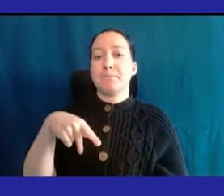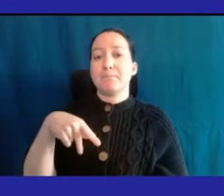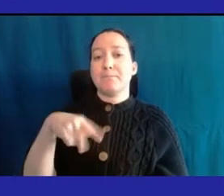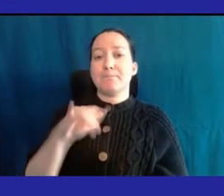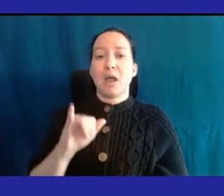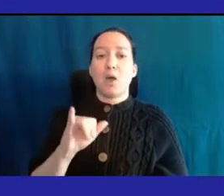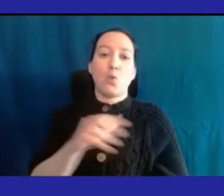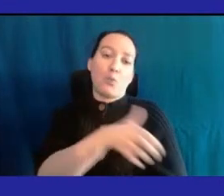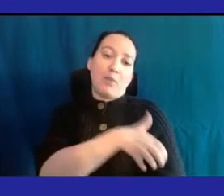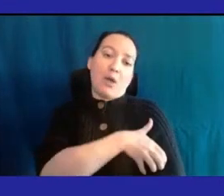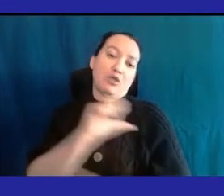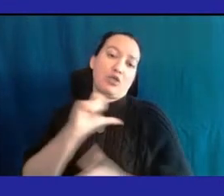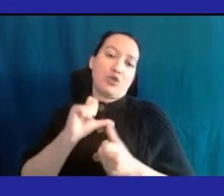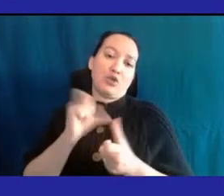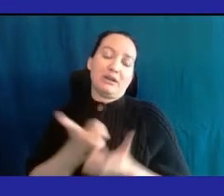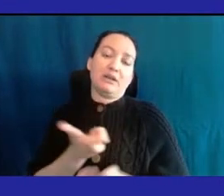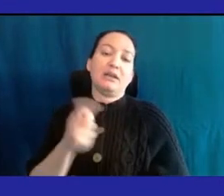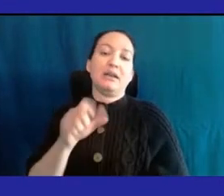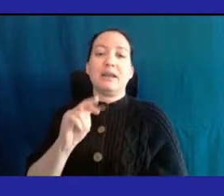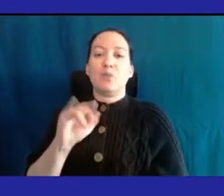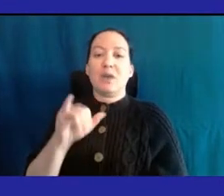to exceed